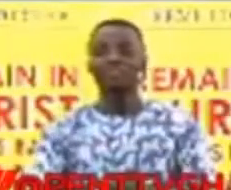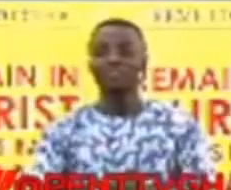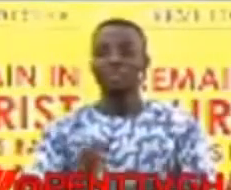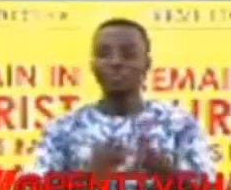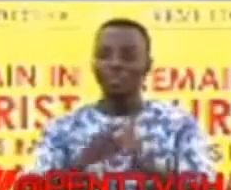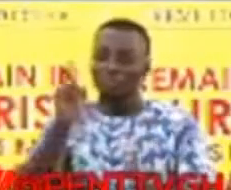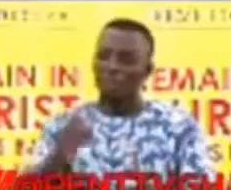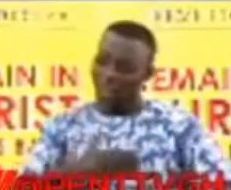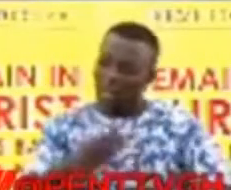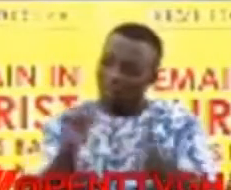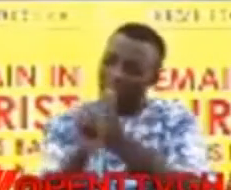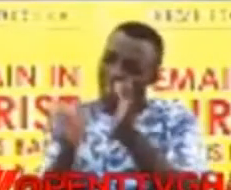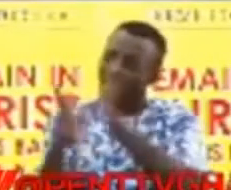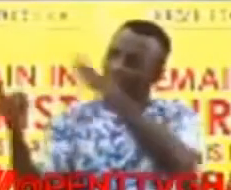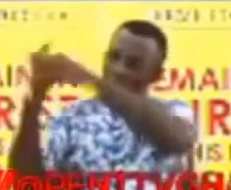Excited that this day will come.